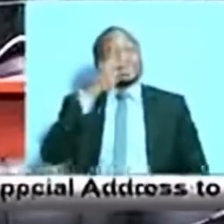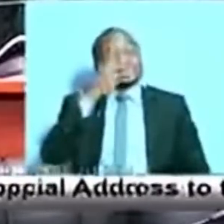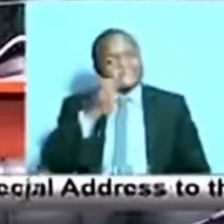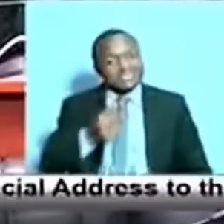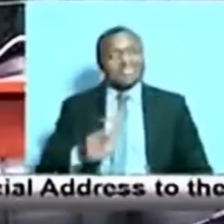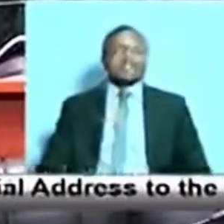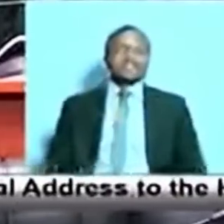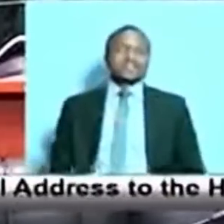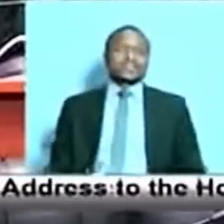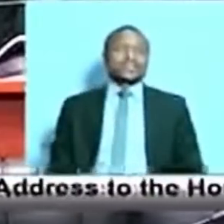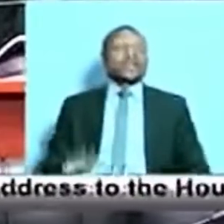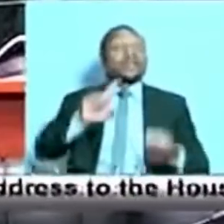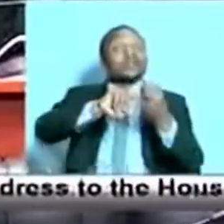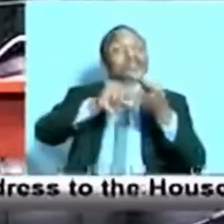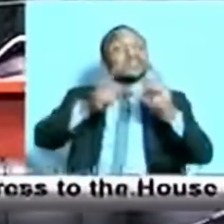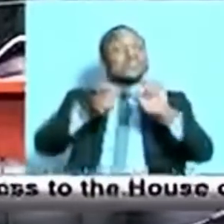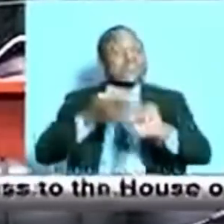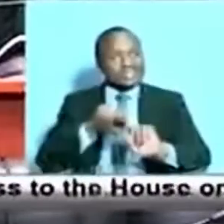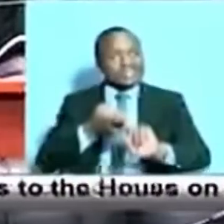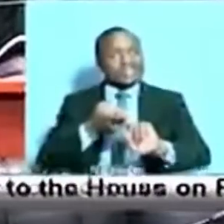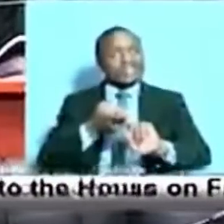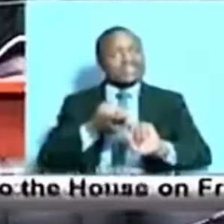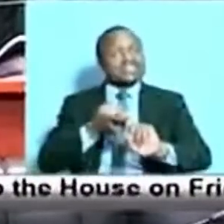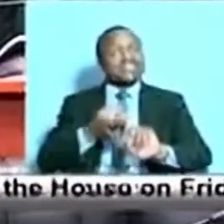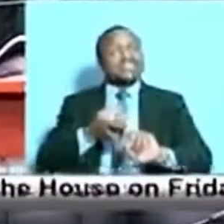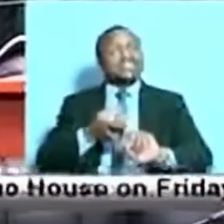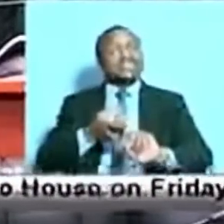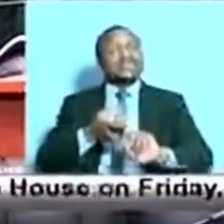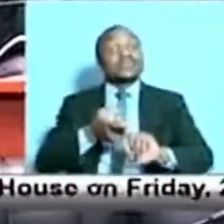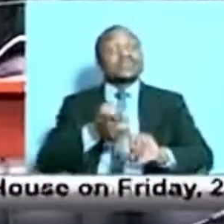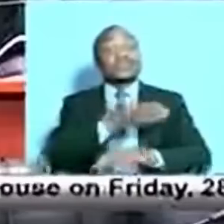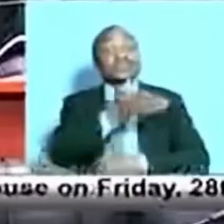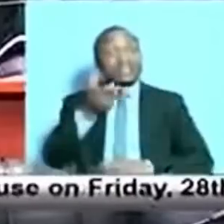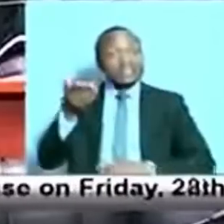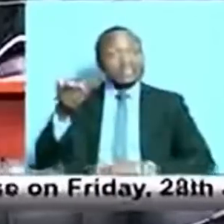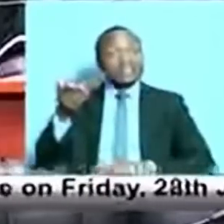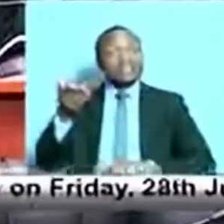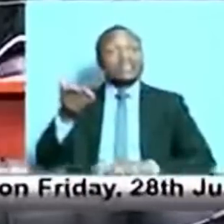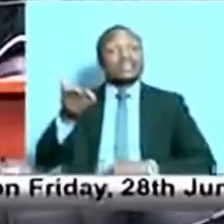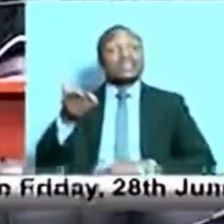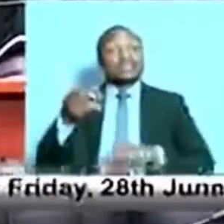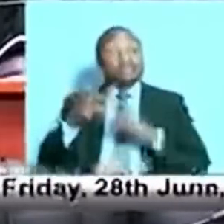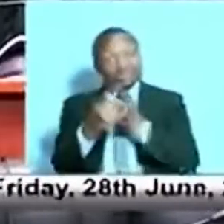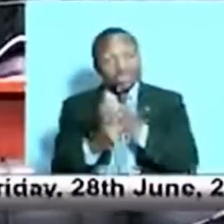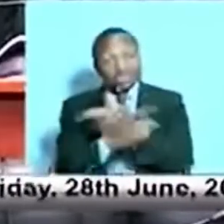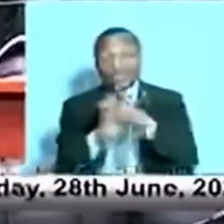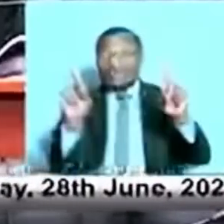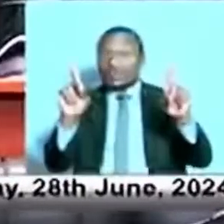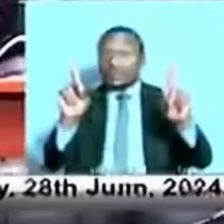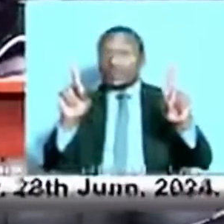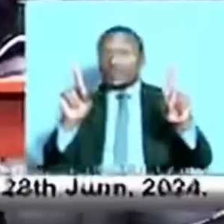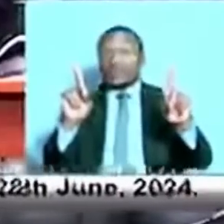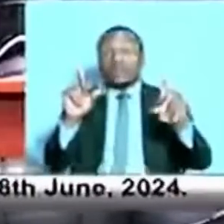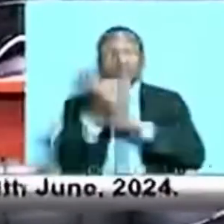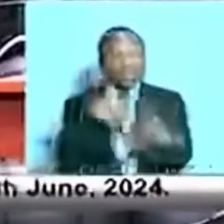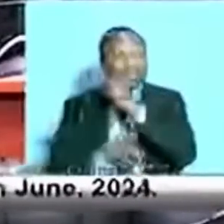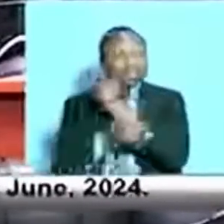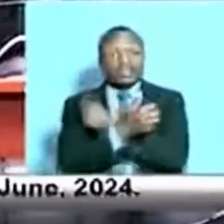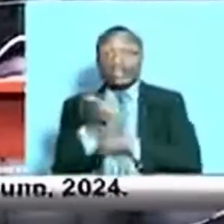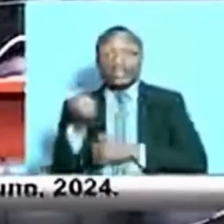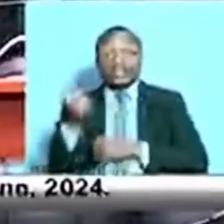see our friends when the President was mentioning that there is democracy in this country and that